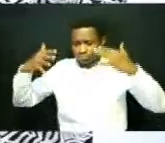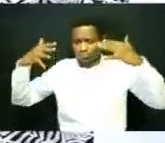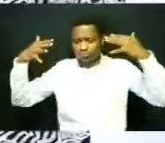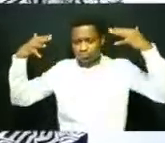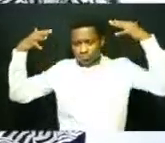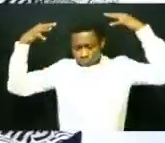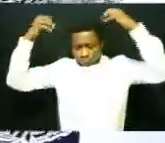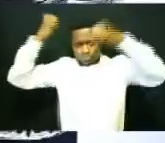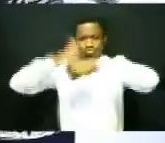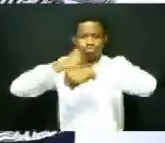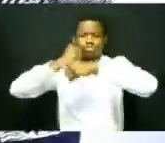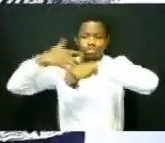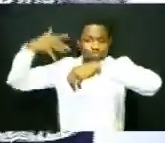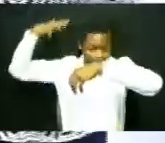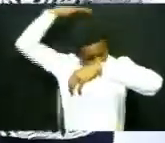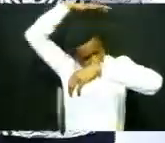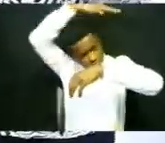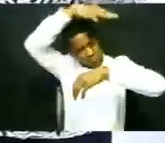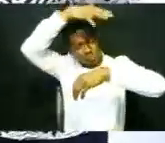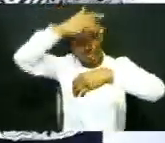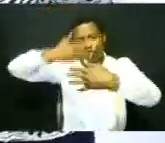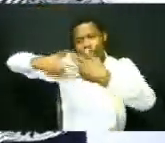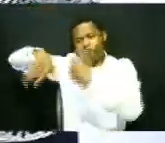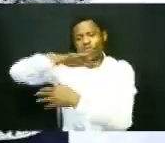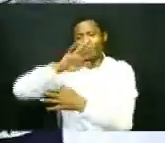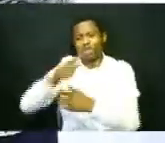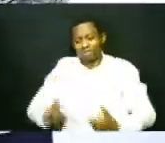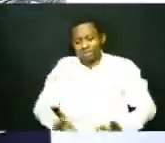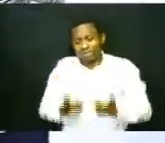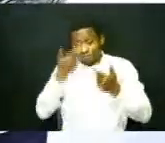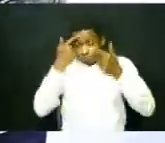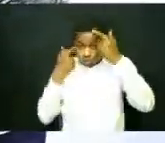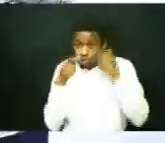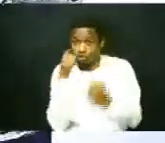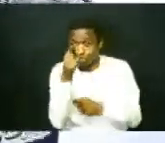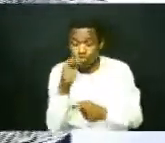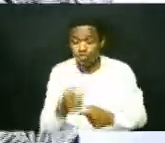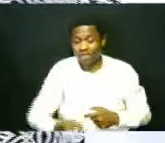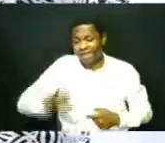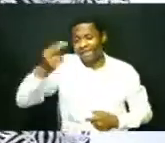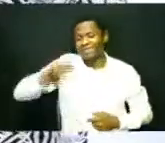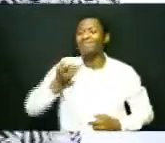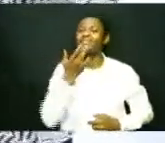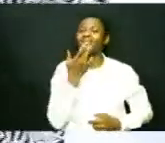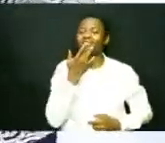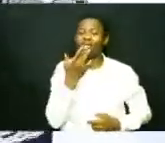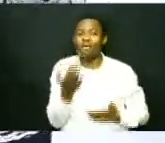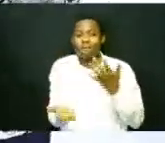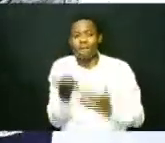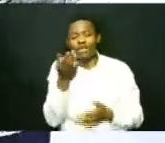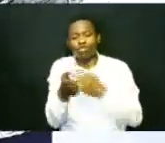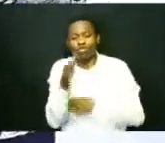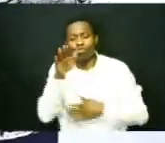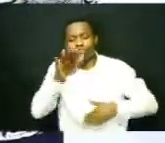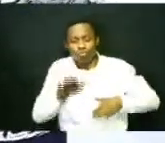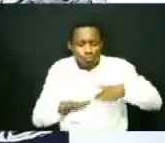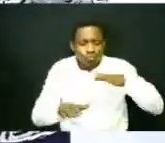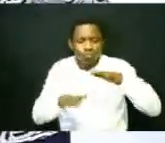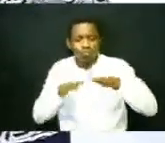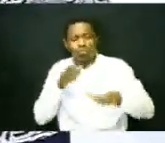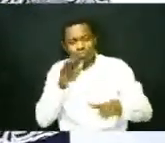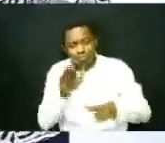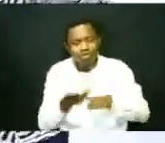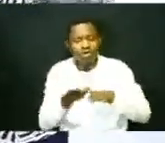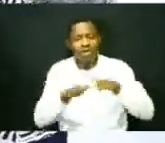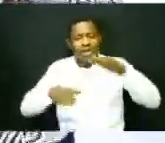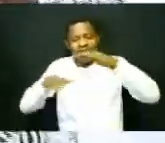over their lives. Yes, because you are highly favored, may you walk under the upon